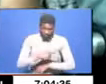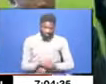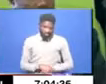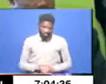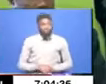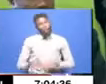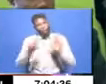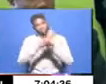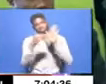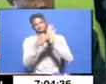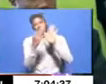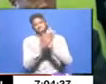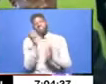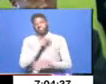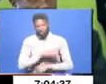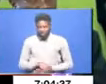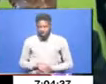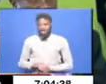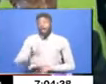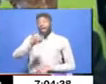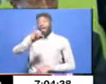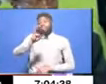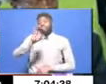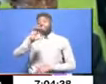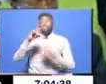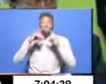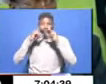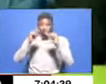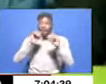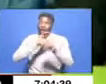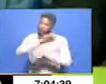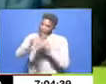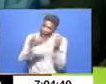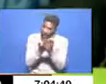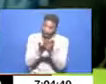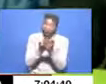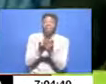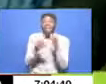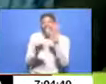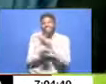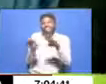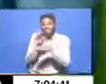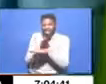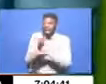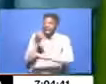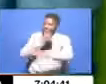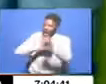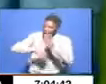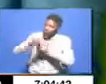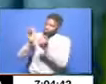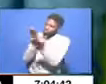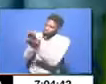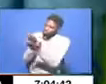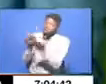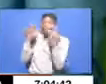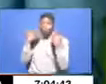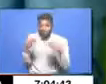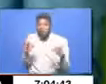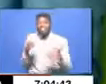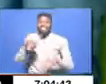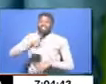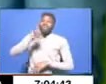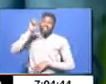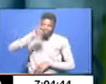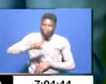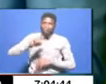wale watakaokuwa wametimiza mahitaji yote kabla ya uteuzi watahitajika kujiwasilisha kibinafsi kuidhinishwa rasmi kati ya